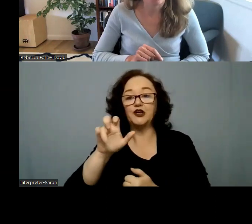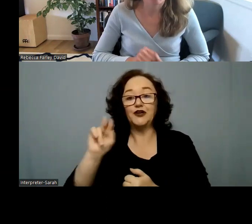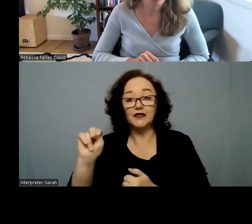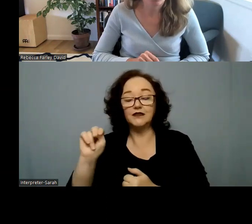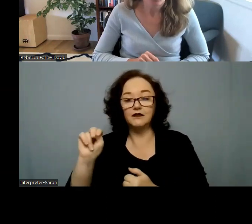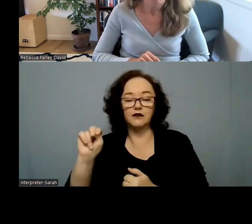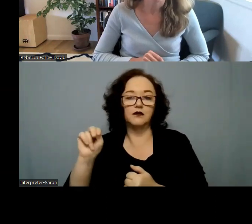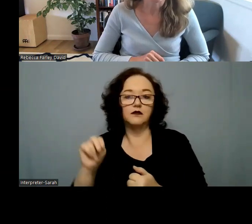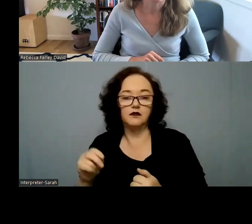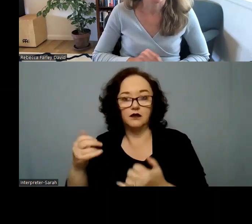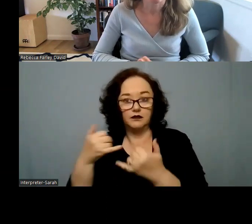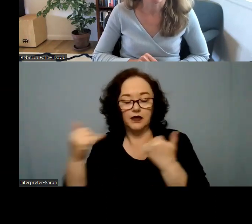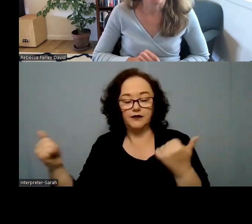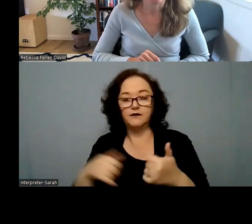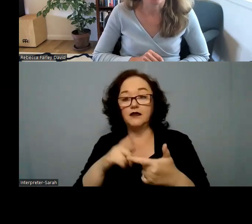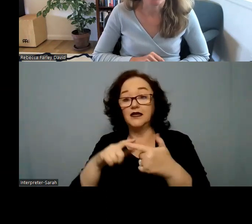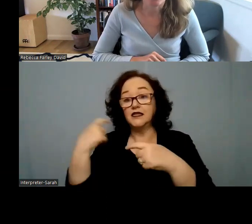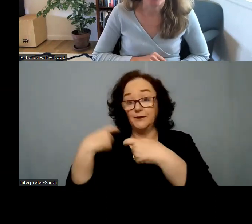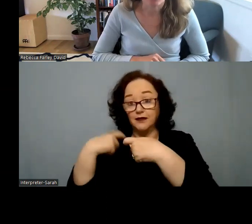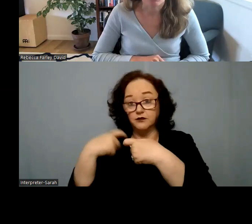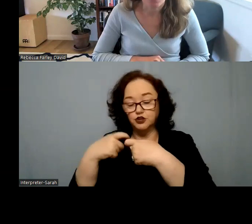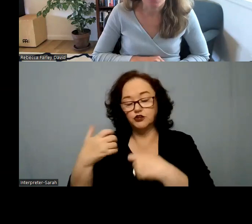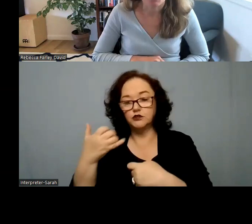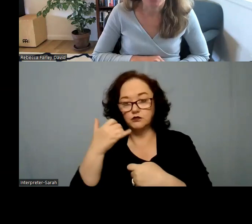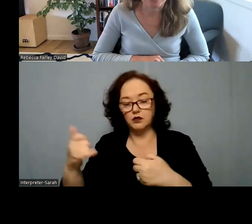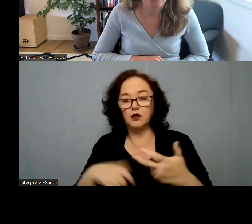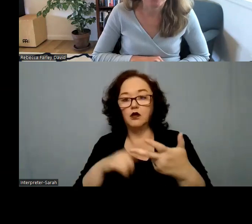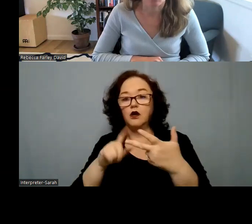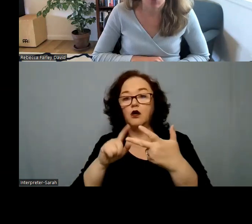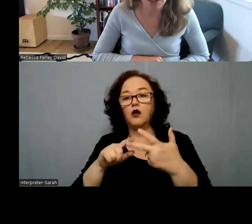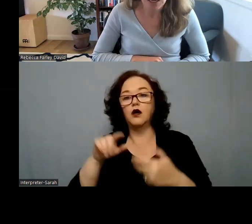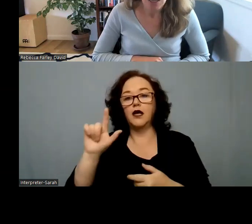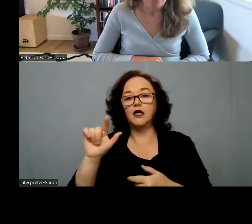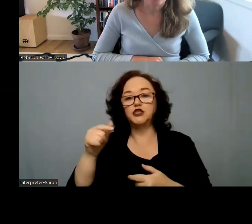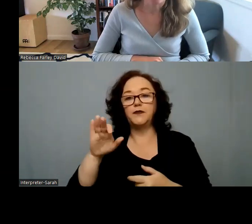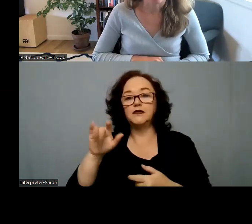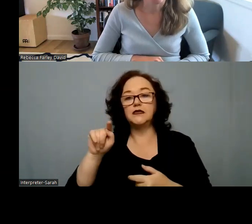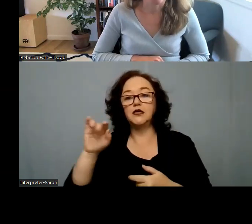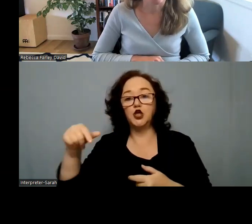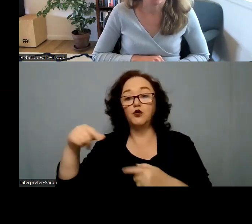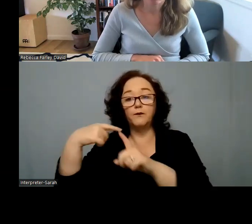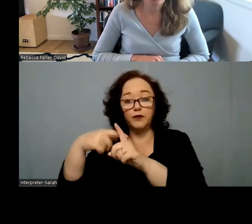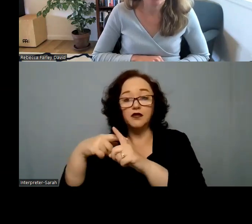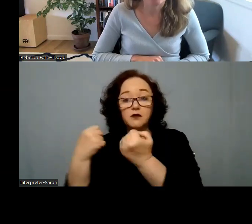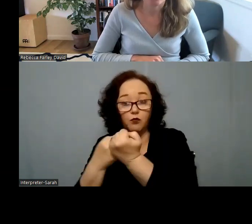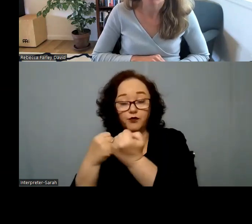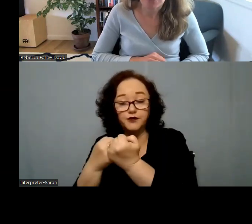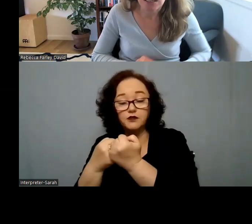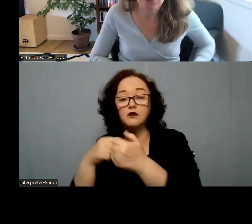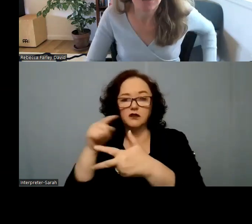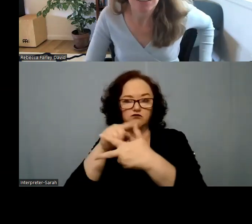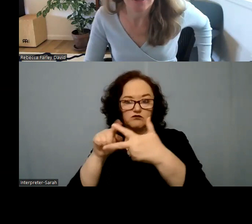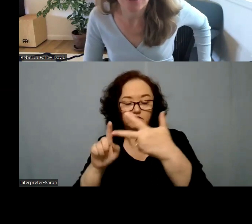Spanish subnetwork, or be connected with LGBTQ+ support. And in Washington State only, there's the